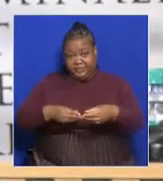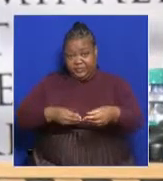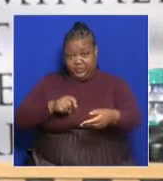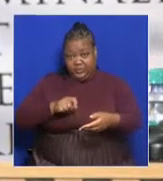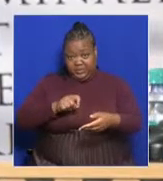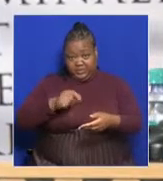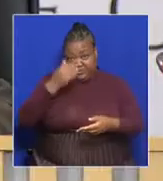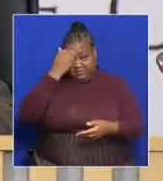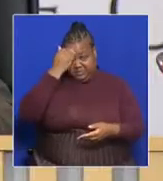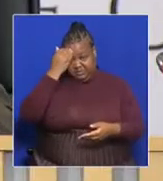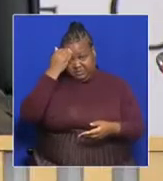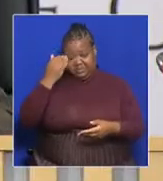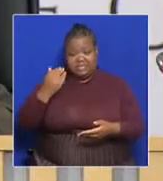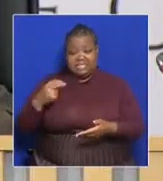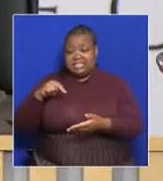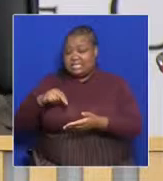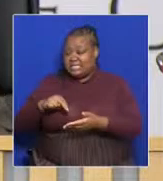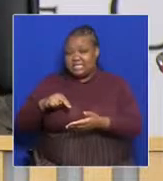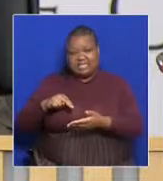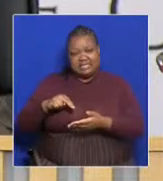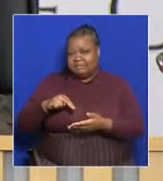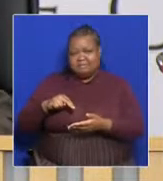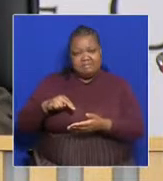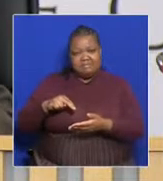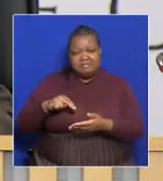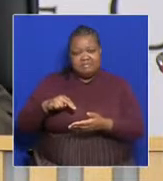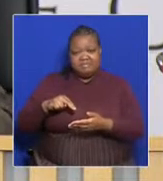se. I haven't seen this specific document.